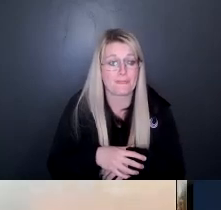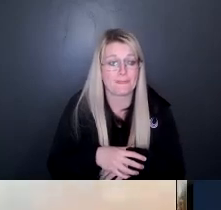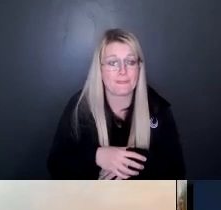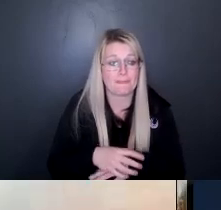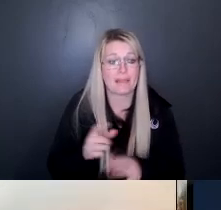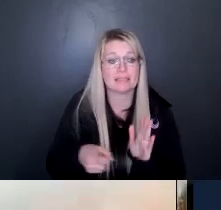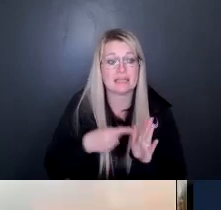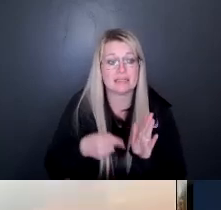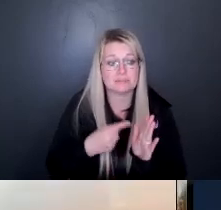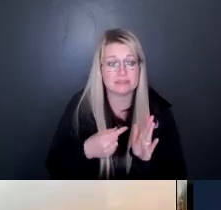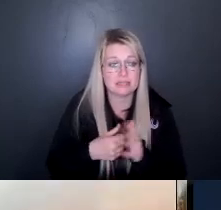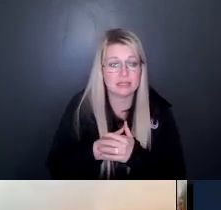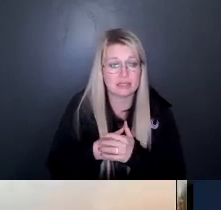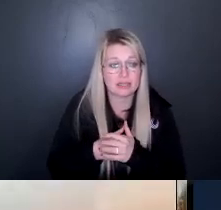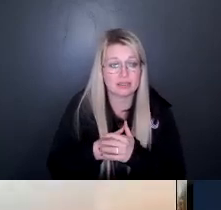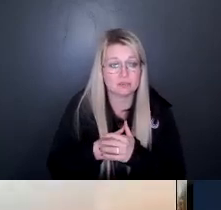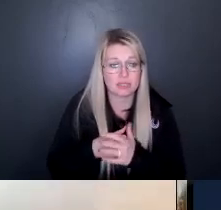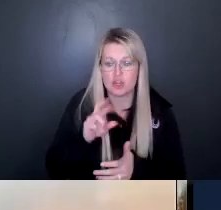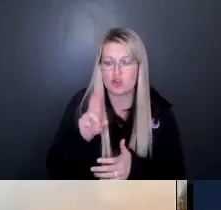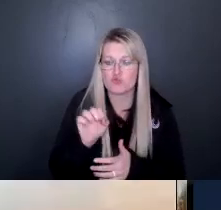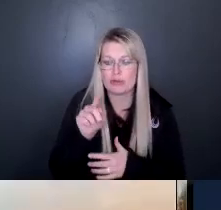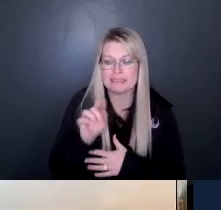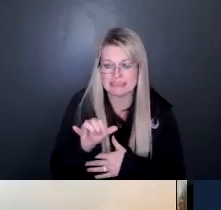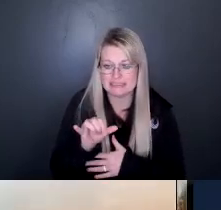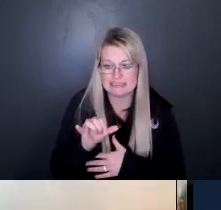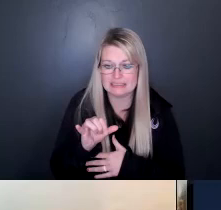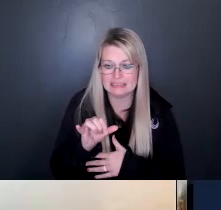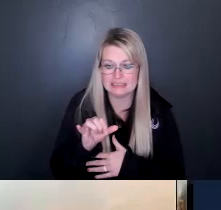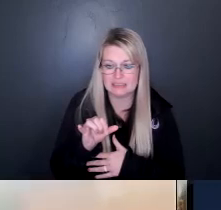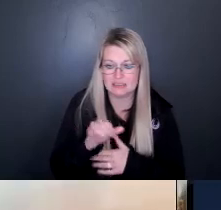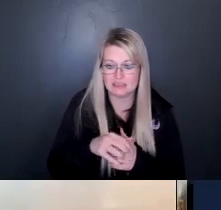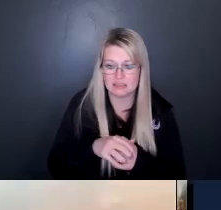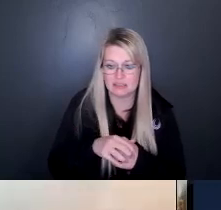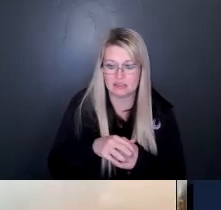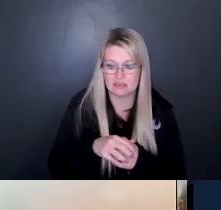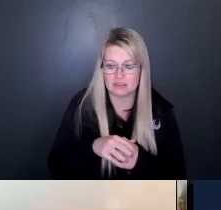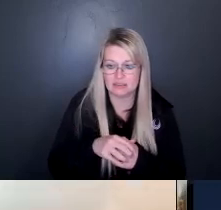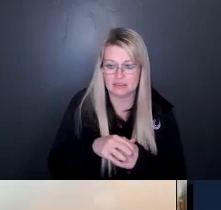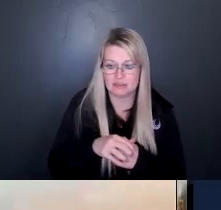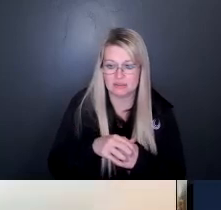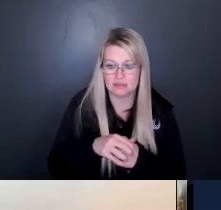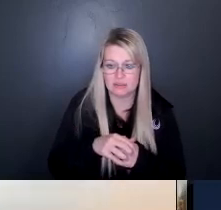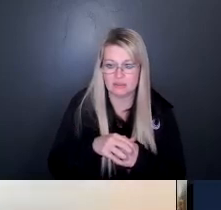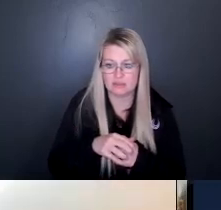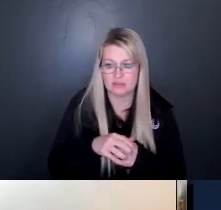due to the diversity in terms of disabilities, it becomes very difficult